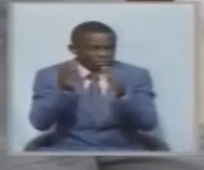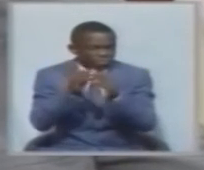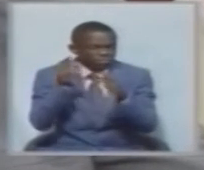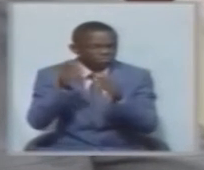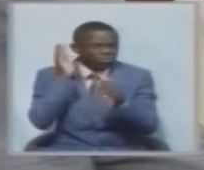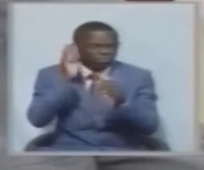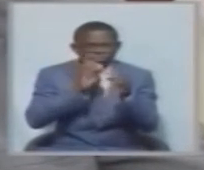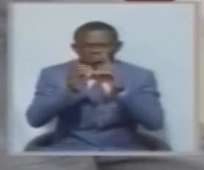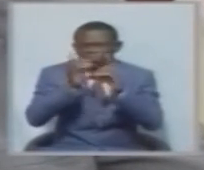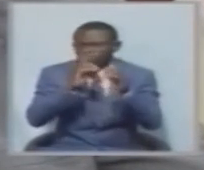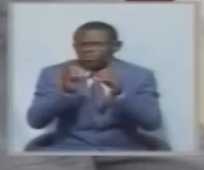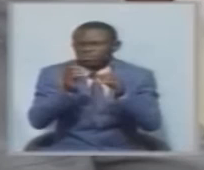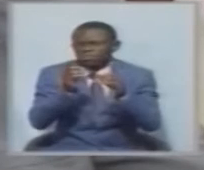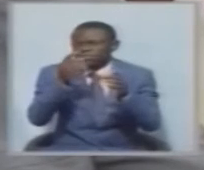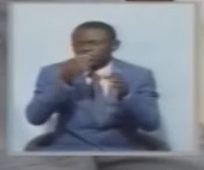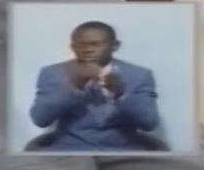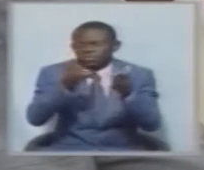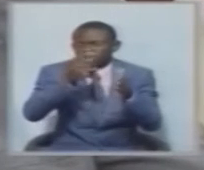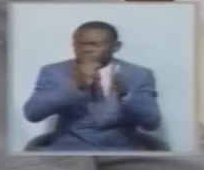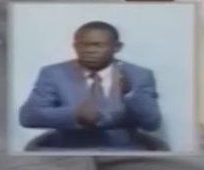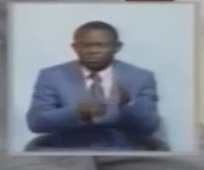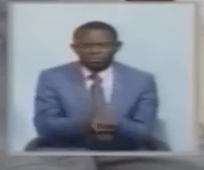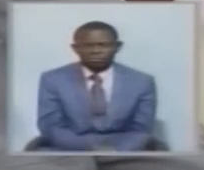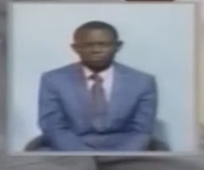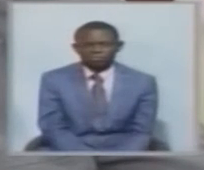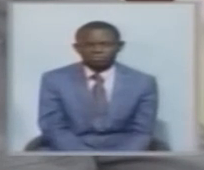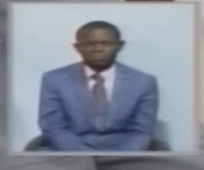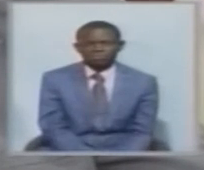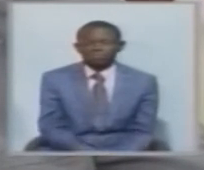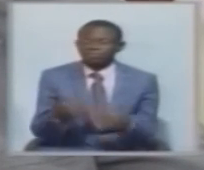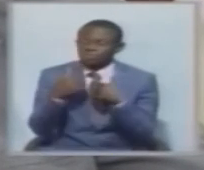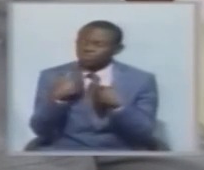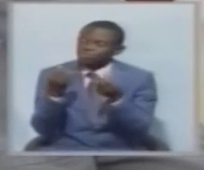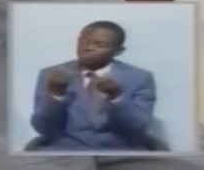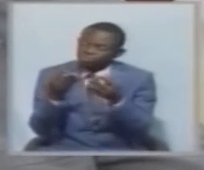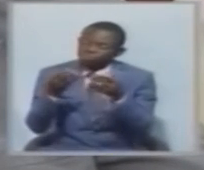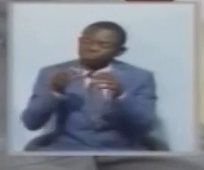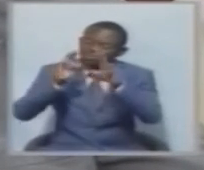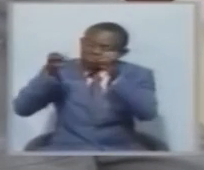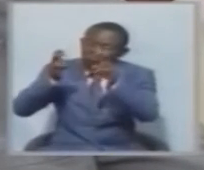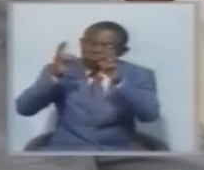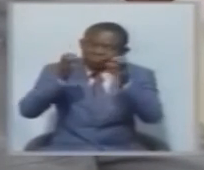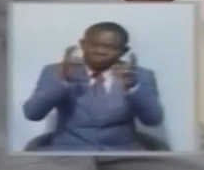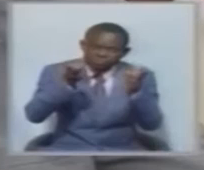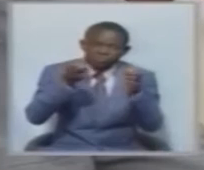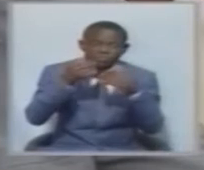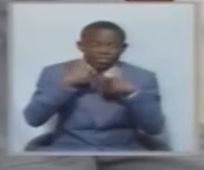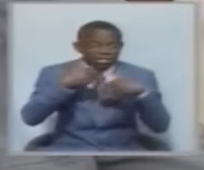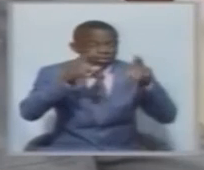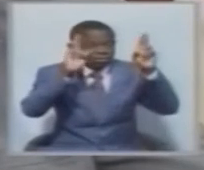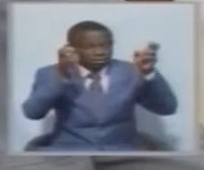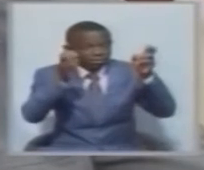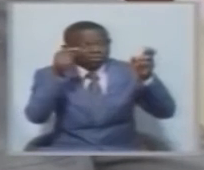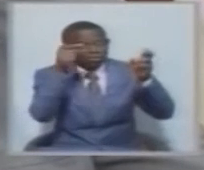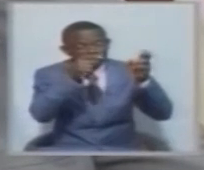have in the sidelines of the main a theme that is energy and climate. We'll